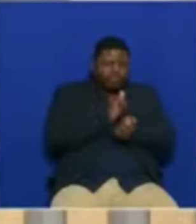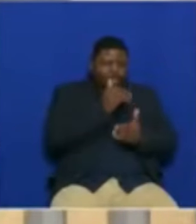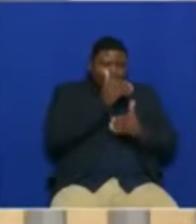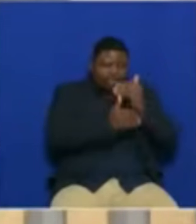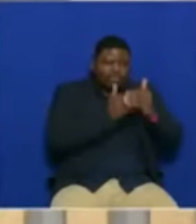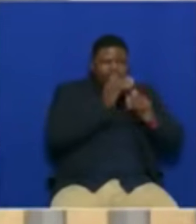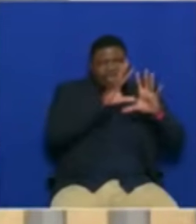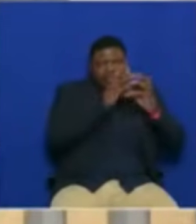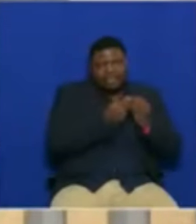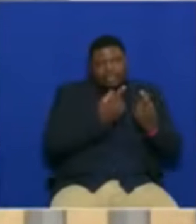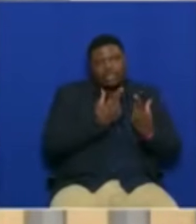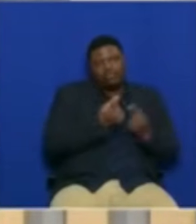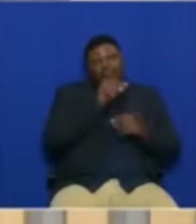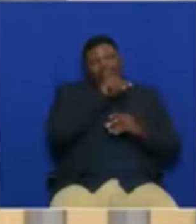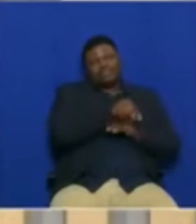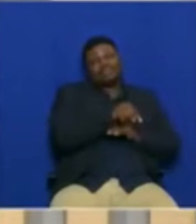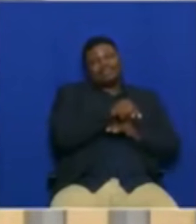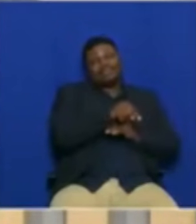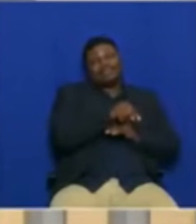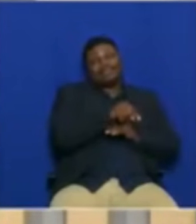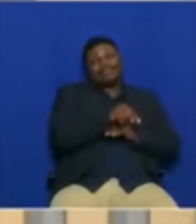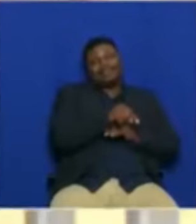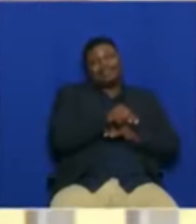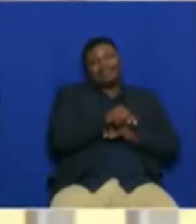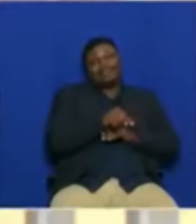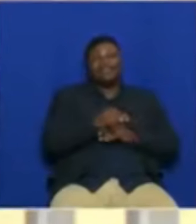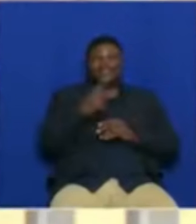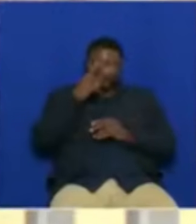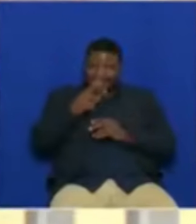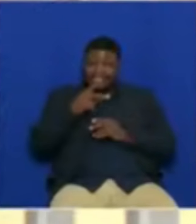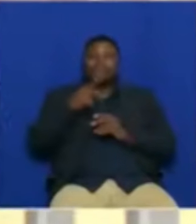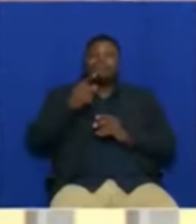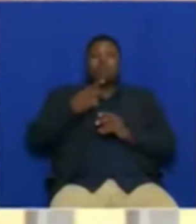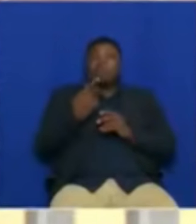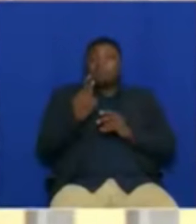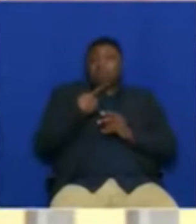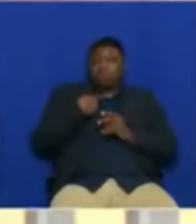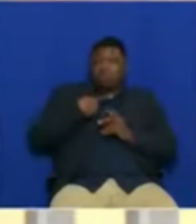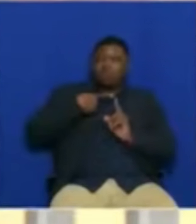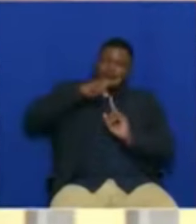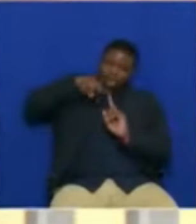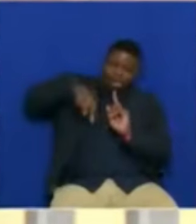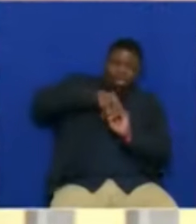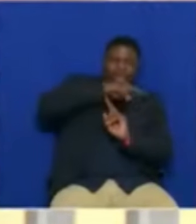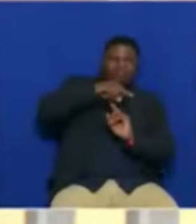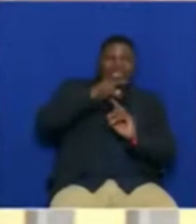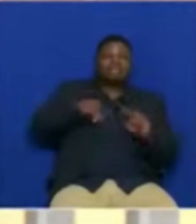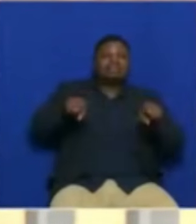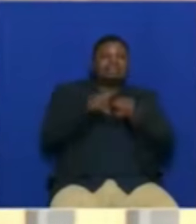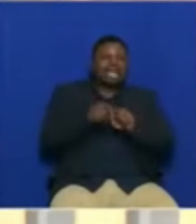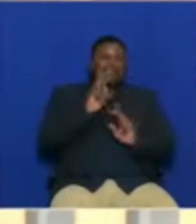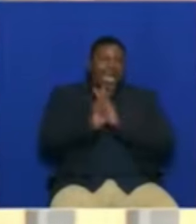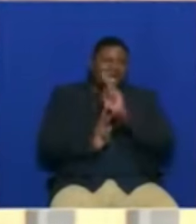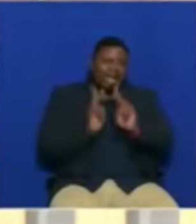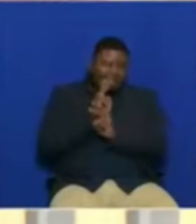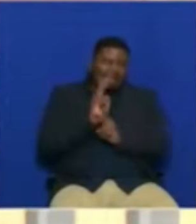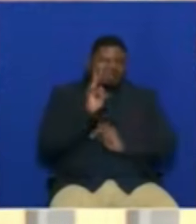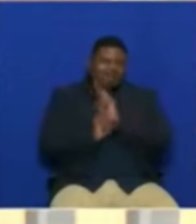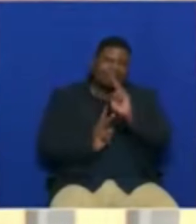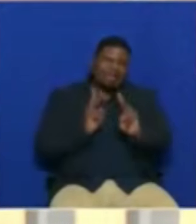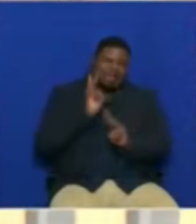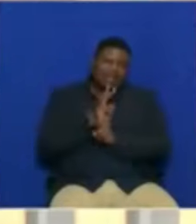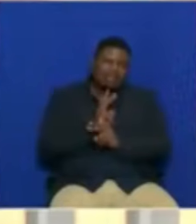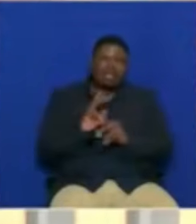the house. You see, we're going in circles, and maybe I should leave it. You probably have answered as best as you can,